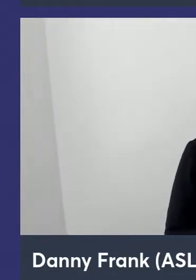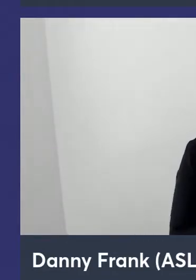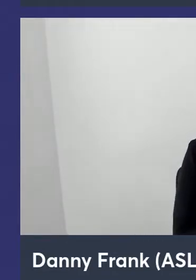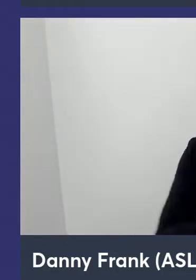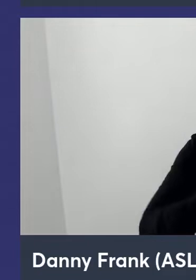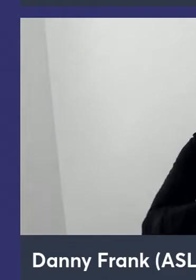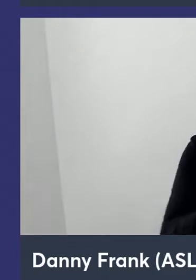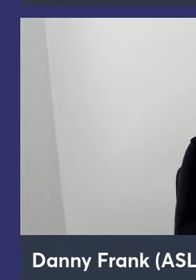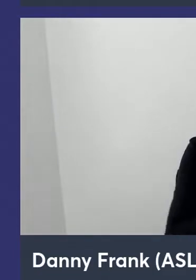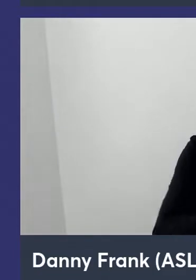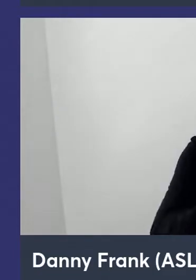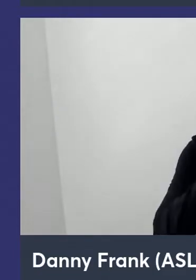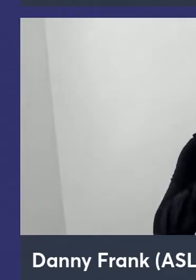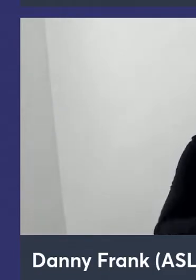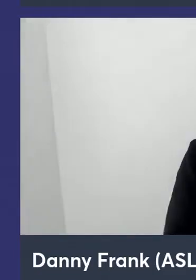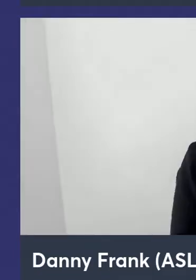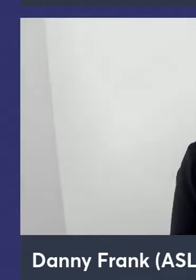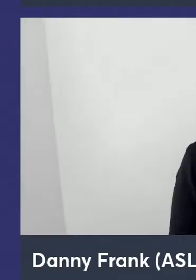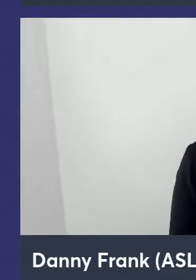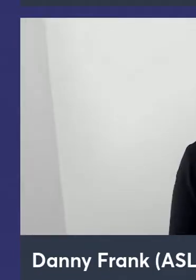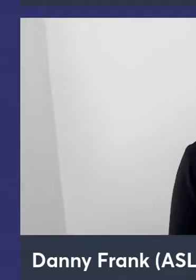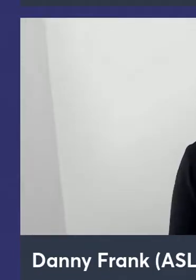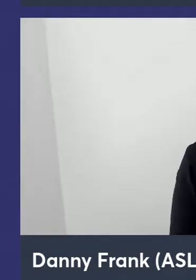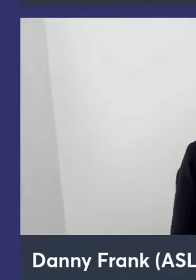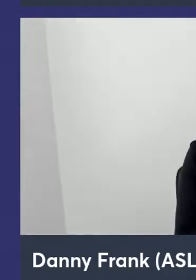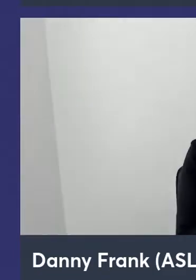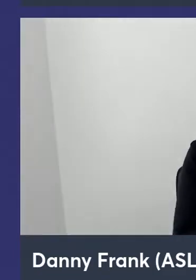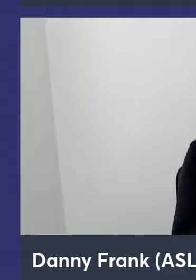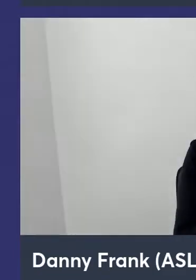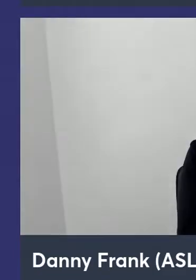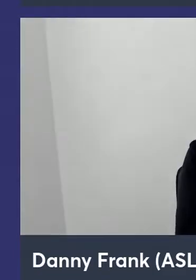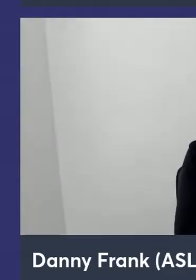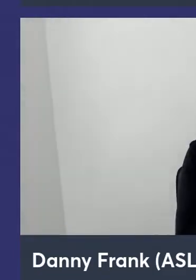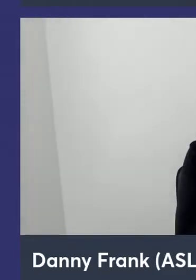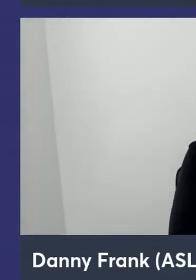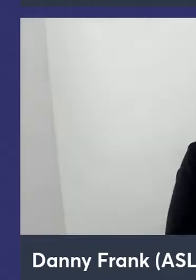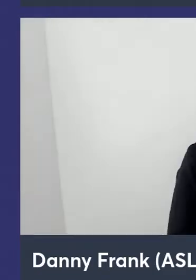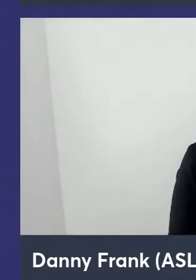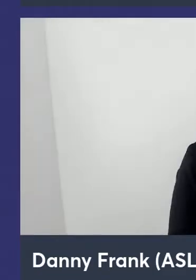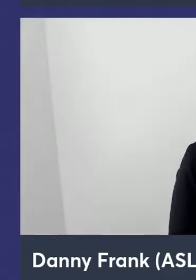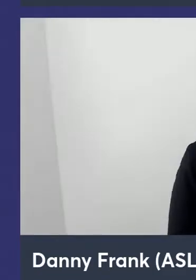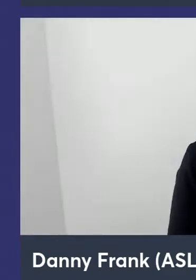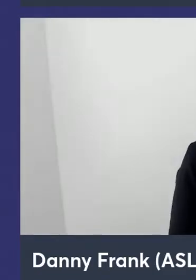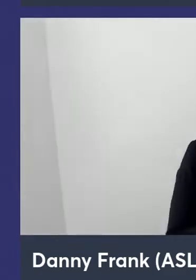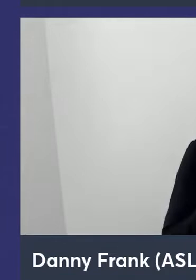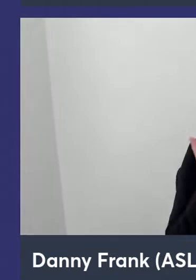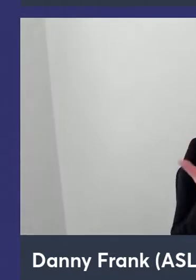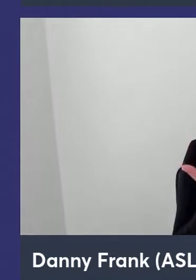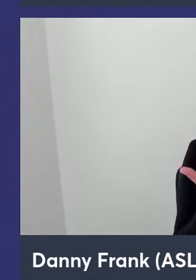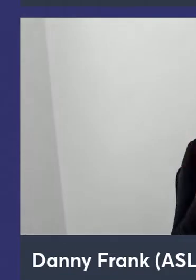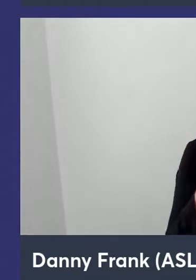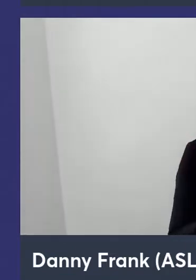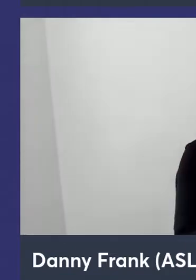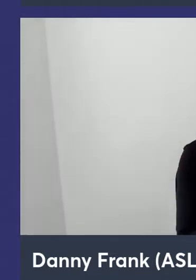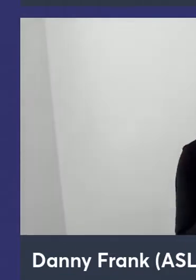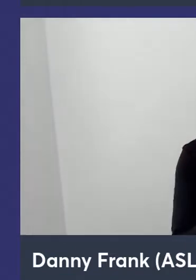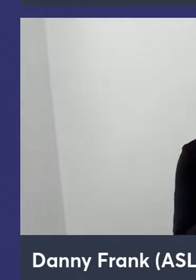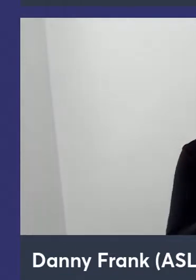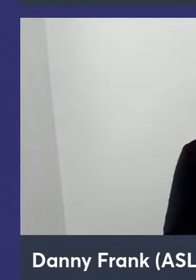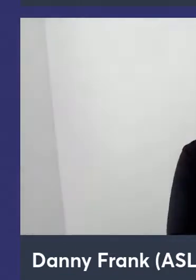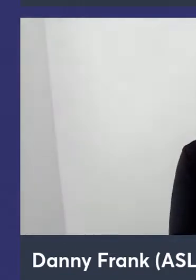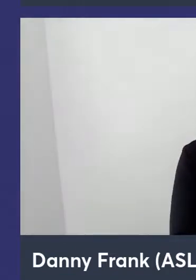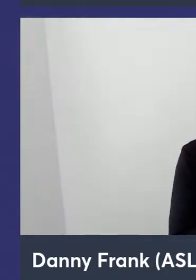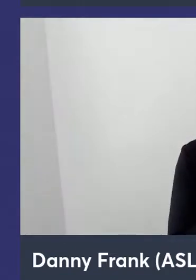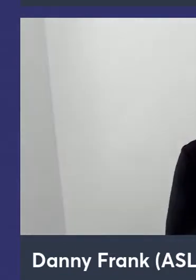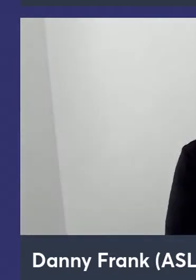stacking. So essentially, it uses all the algorithms that AutoGluon Tabular offers, and then creates that final output model for you. And